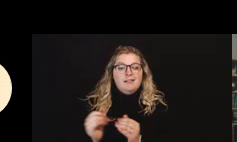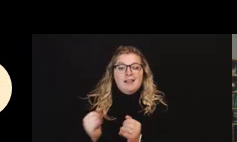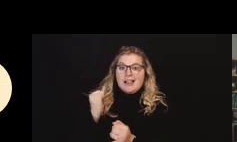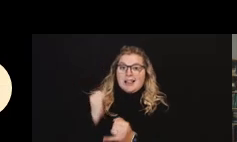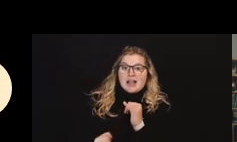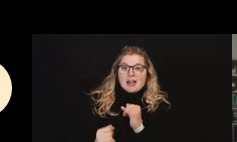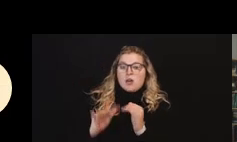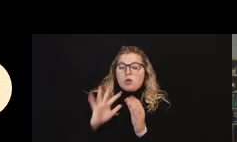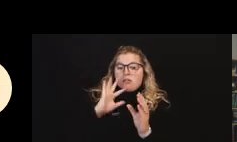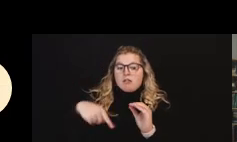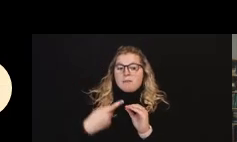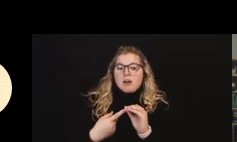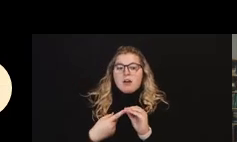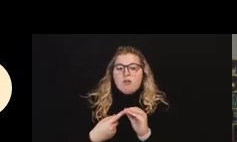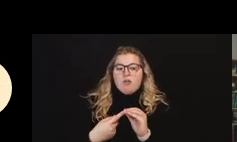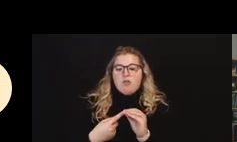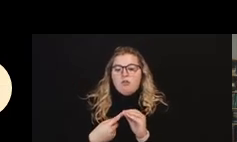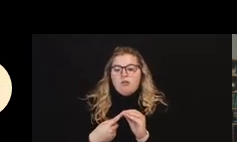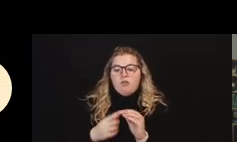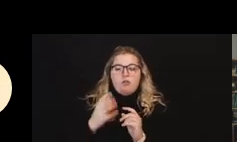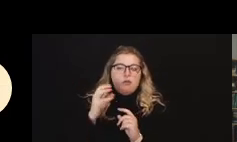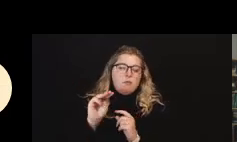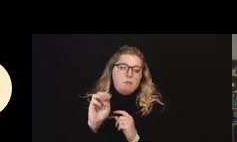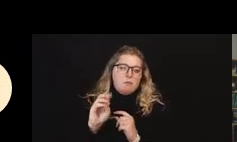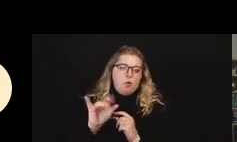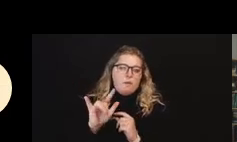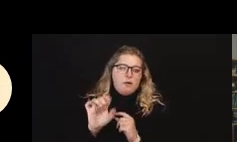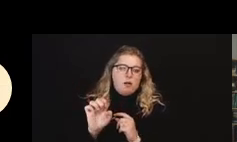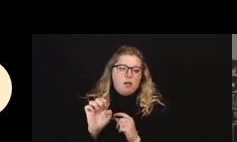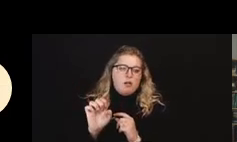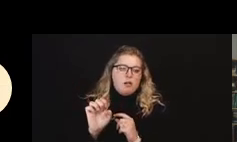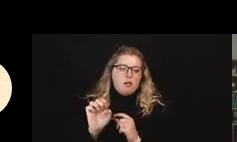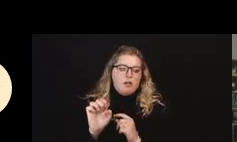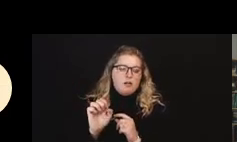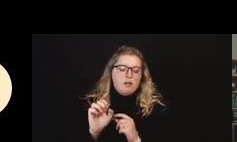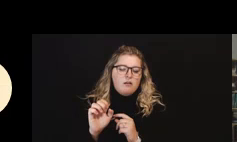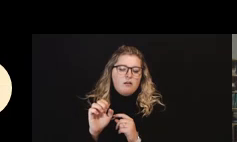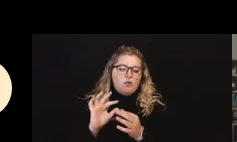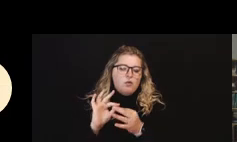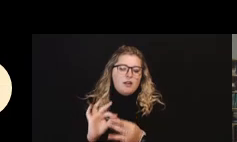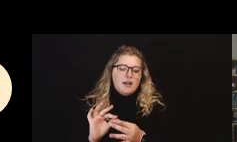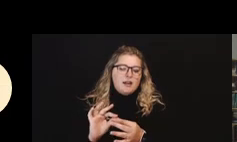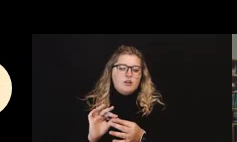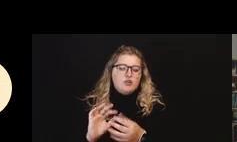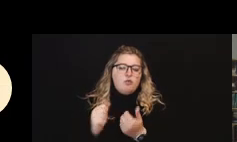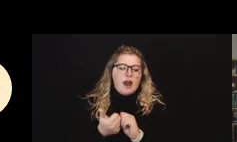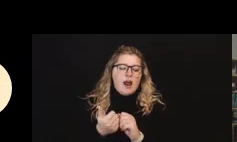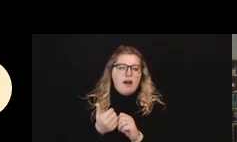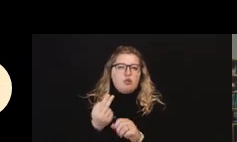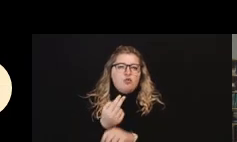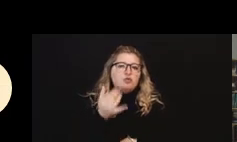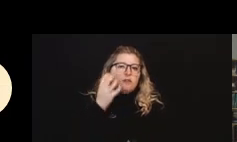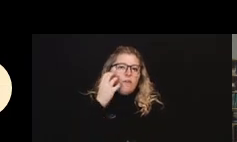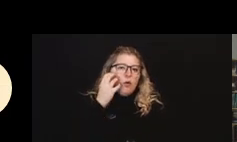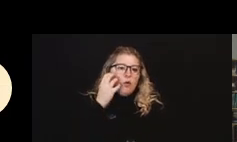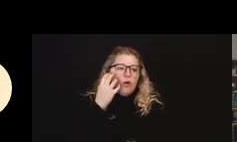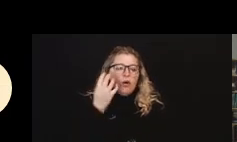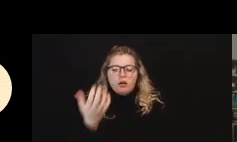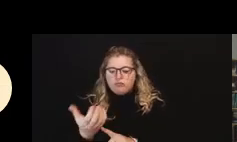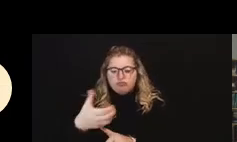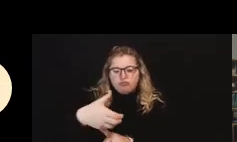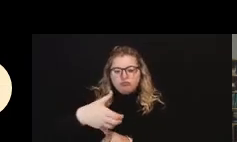that we'll talk about will be related to mobile accessibility, some requirements related to how a user might orient their orientation, how they